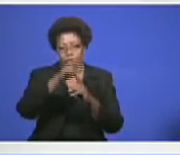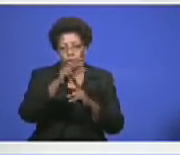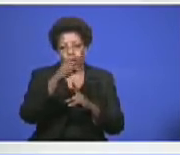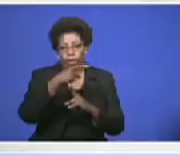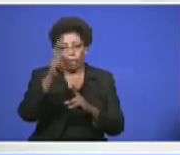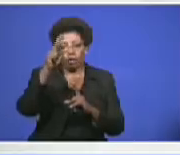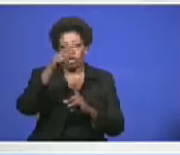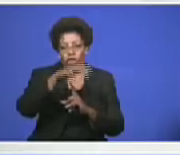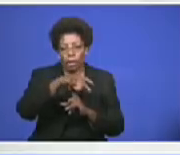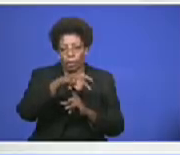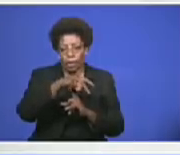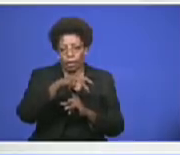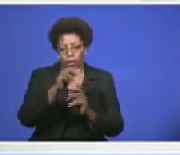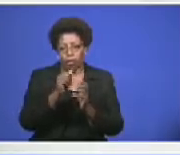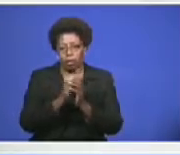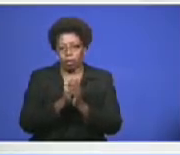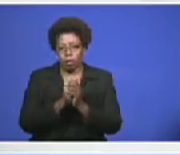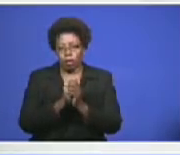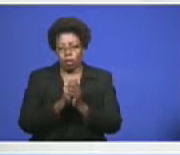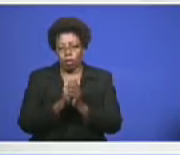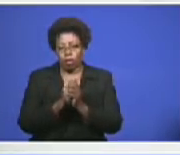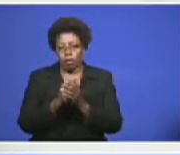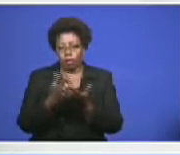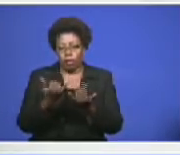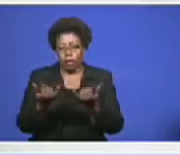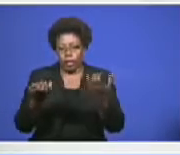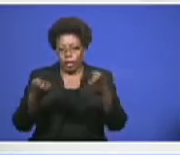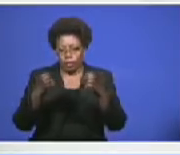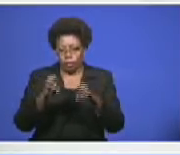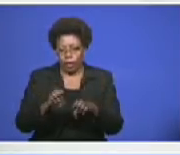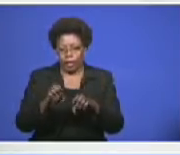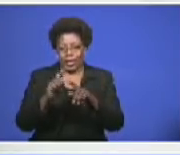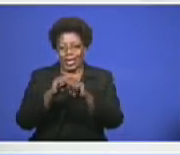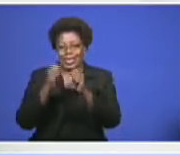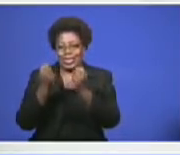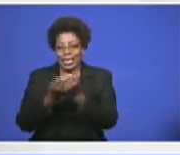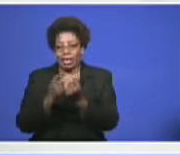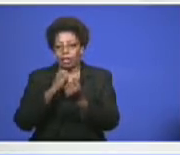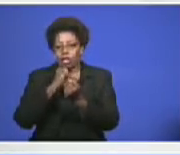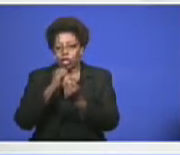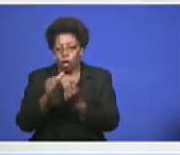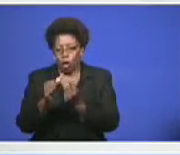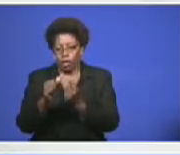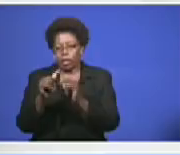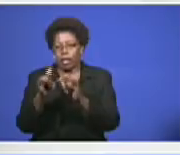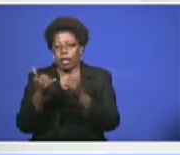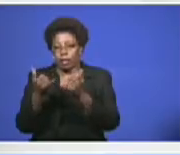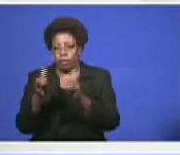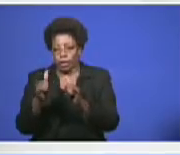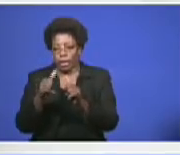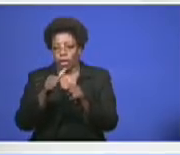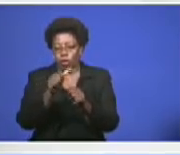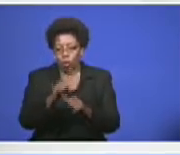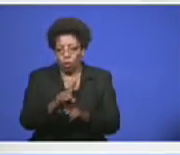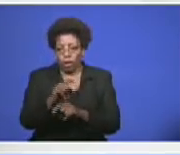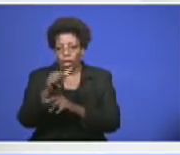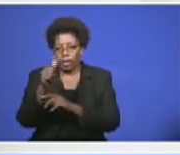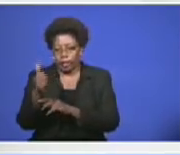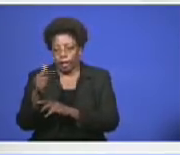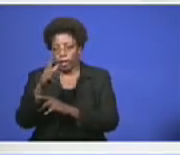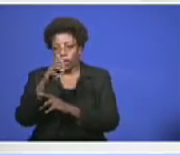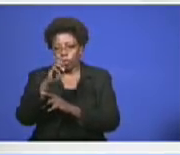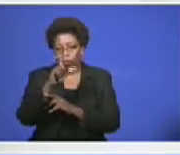such. In the event teams did not play each other during pool